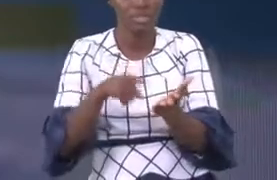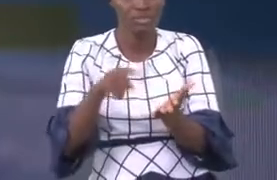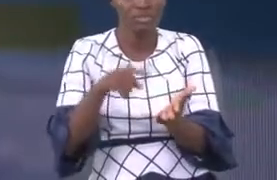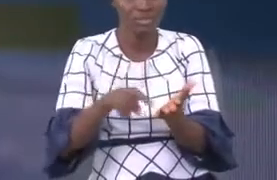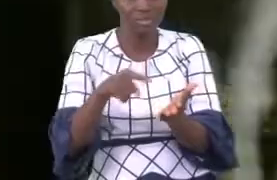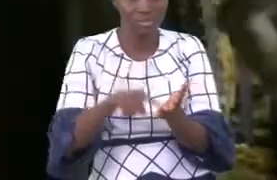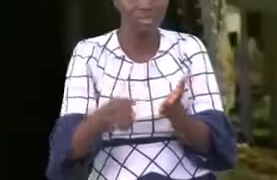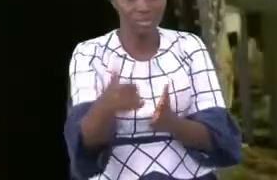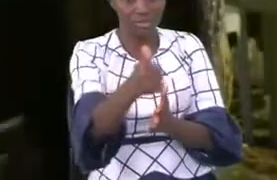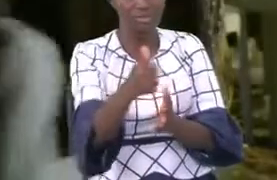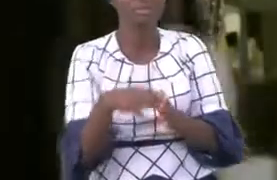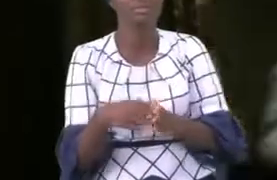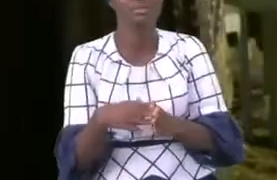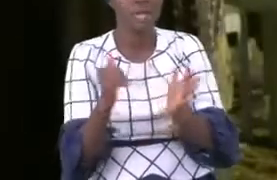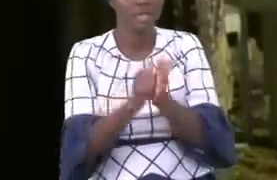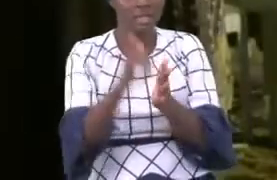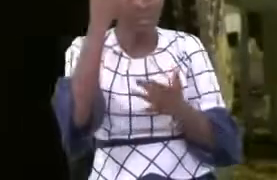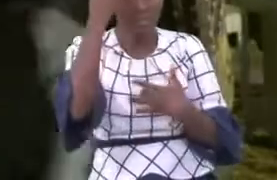there anymore.